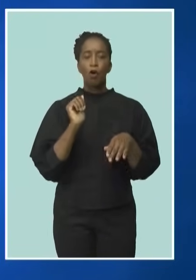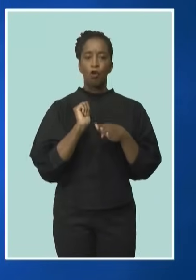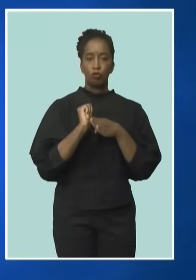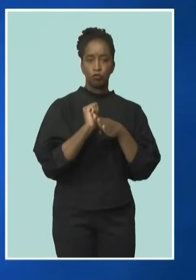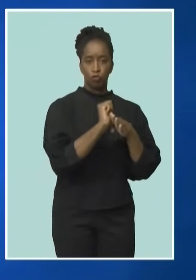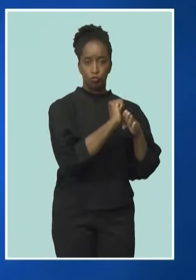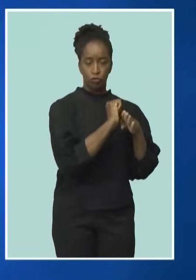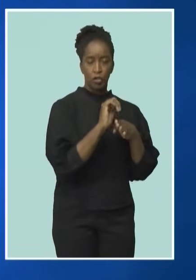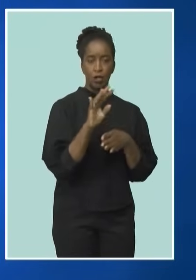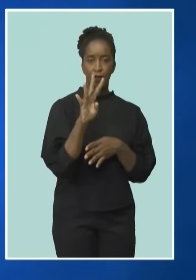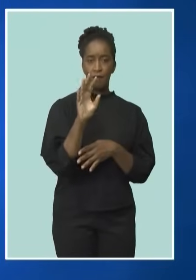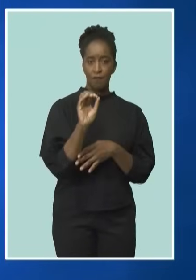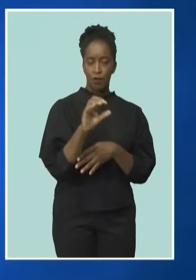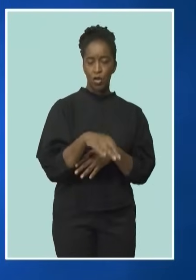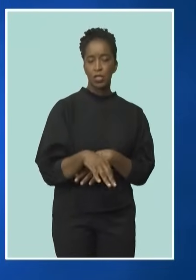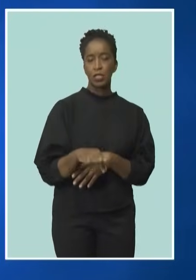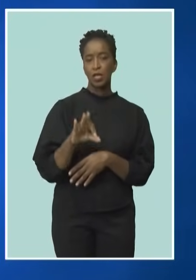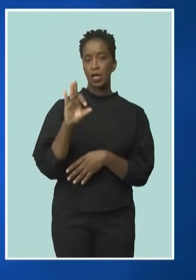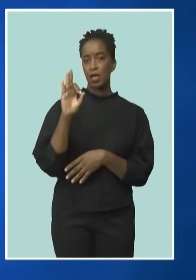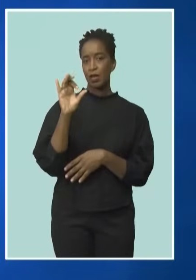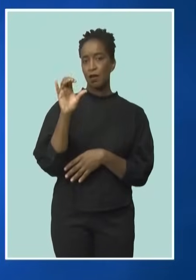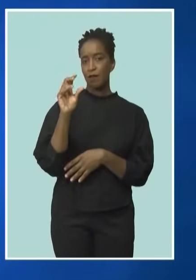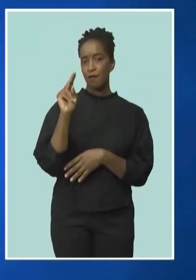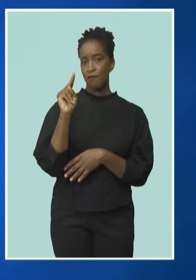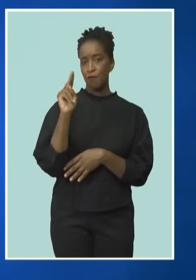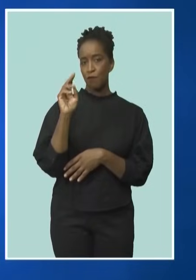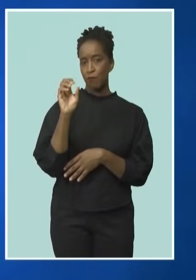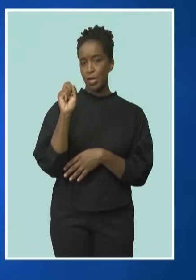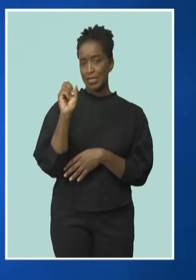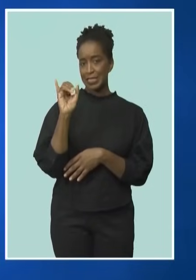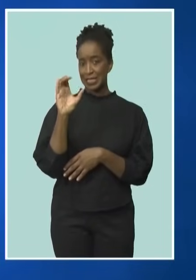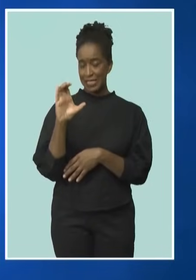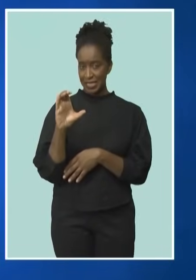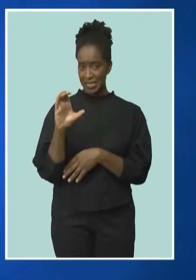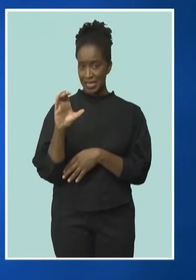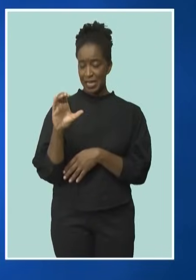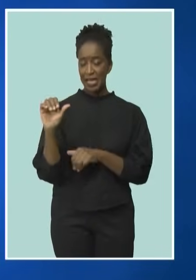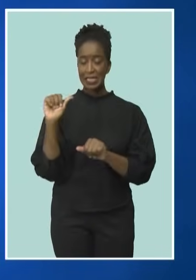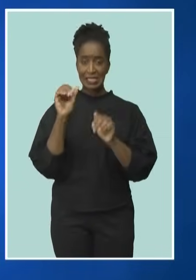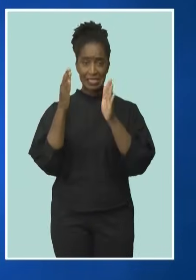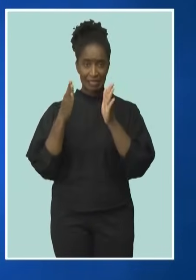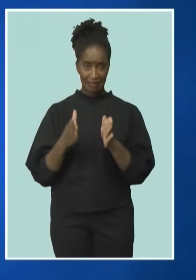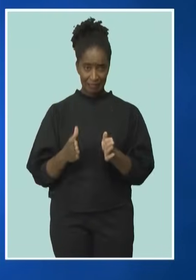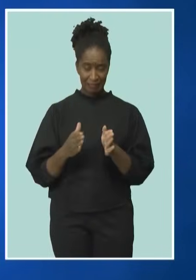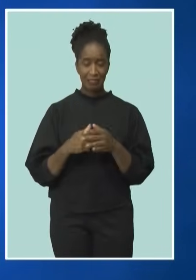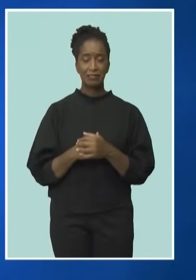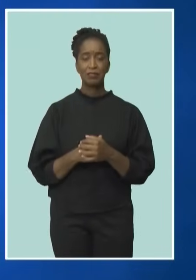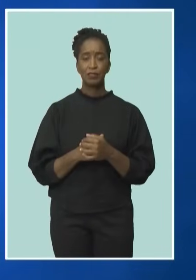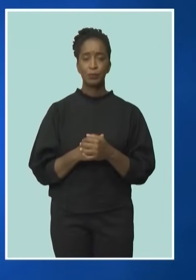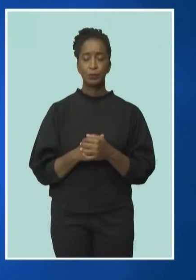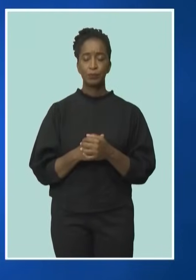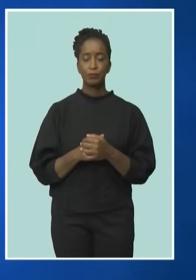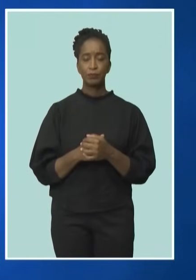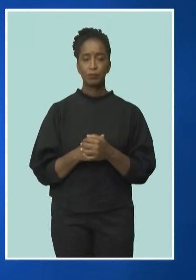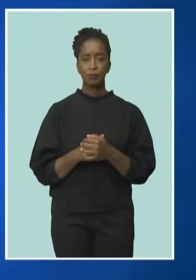40 forensic sciences for what will be perhaps one of the premier forensic